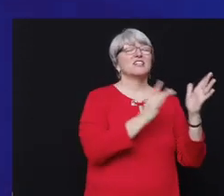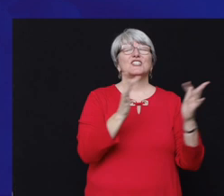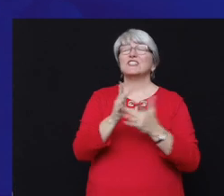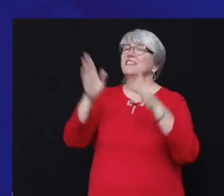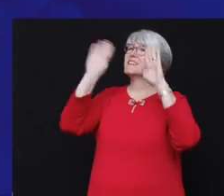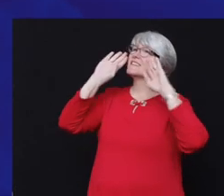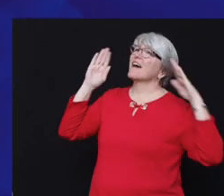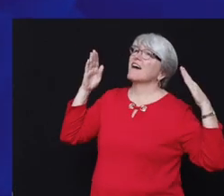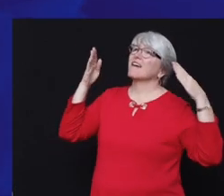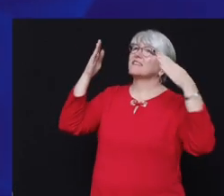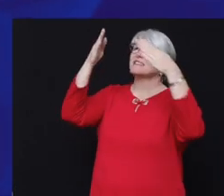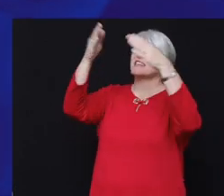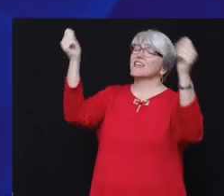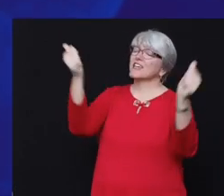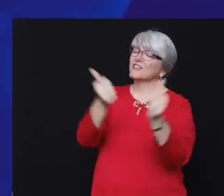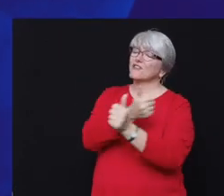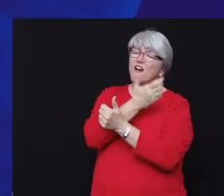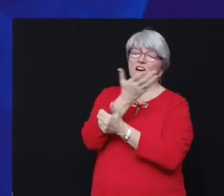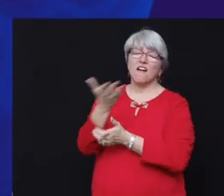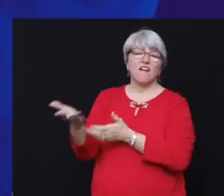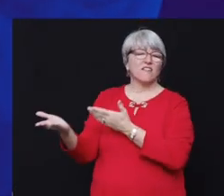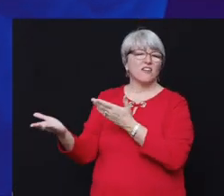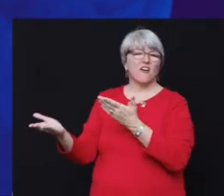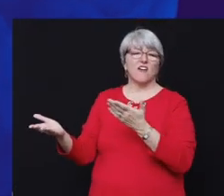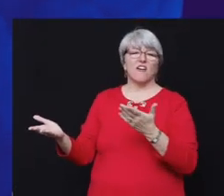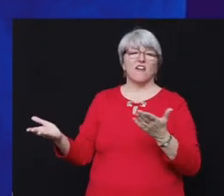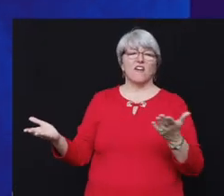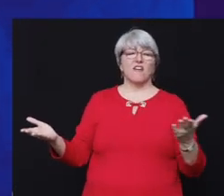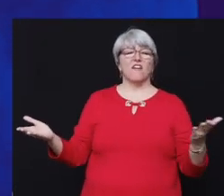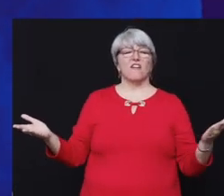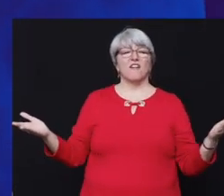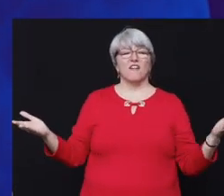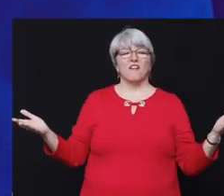all. Jesus at the center of it